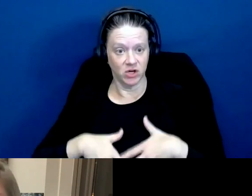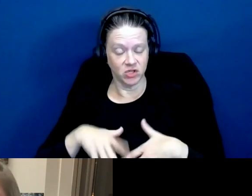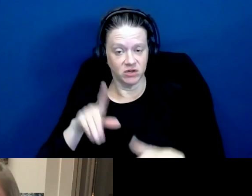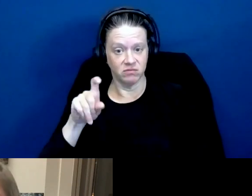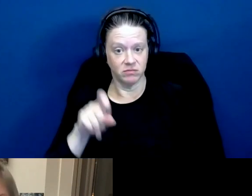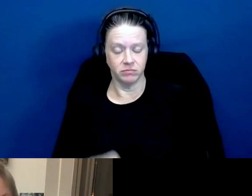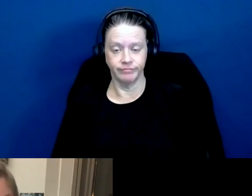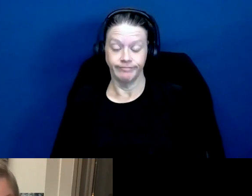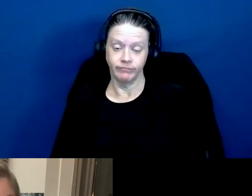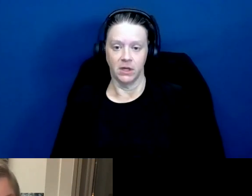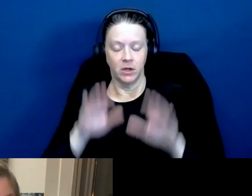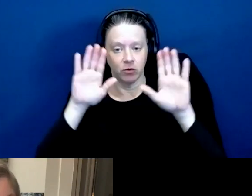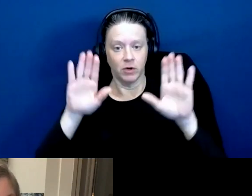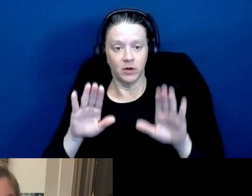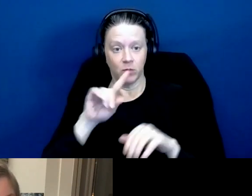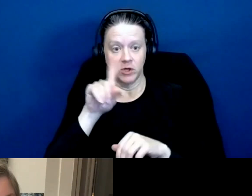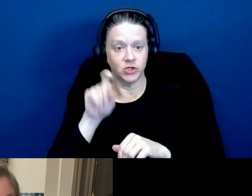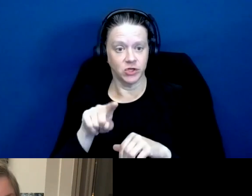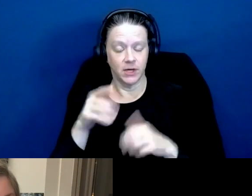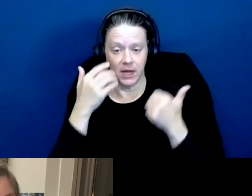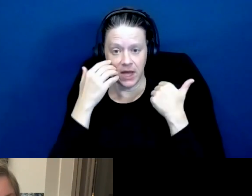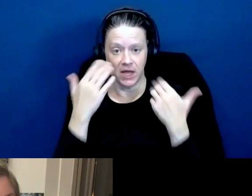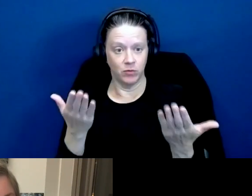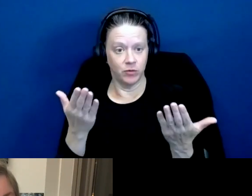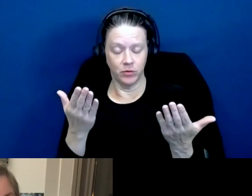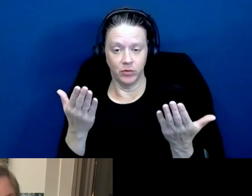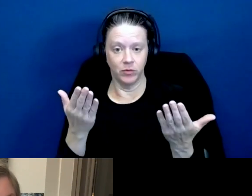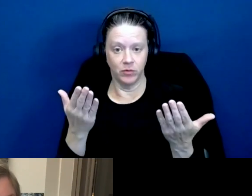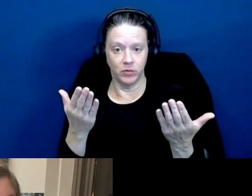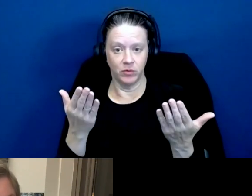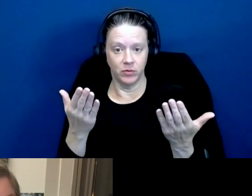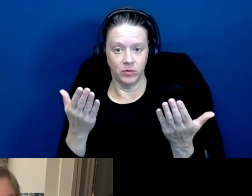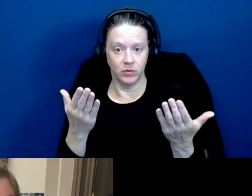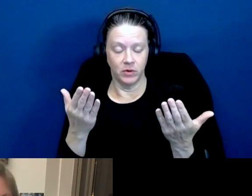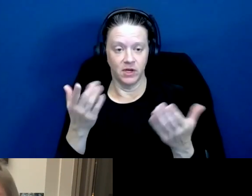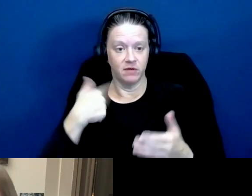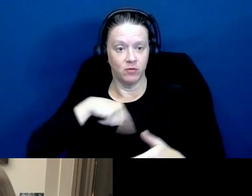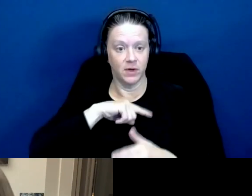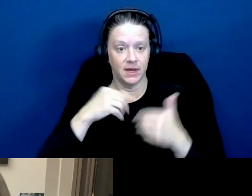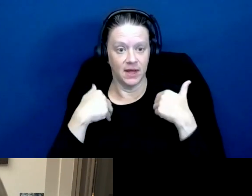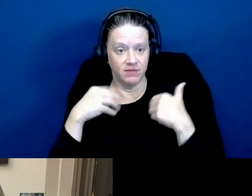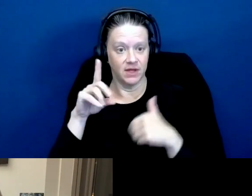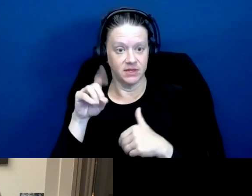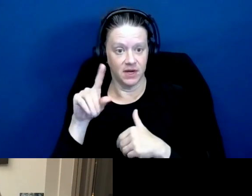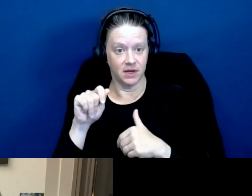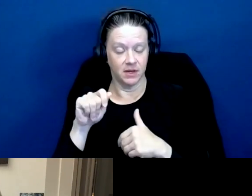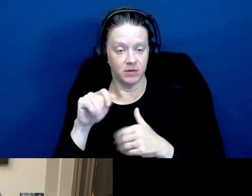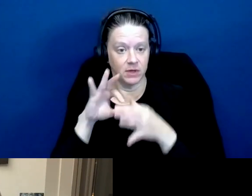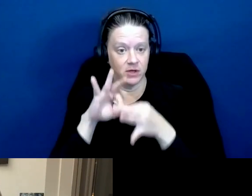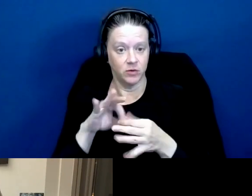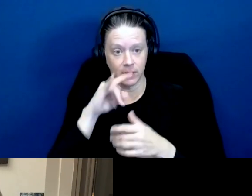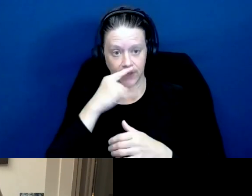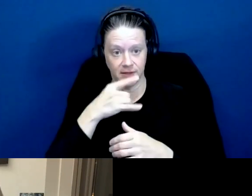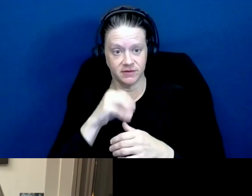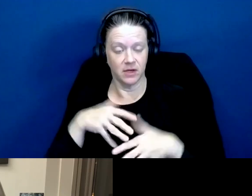Great question. I don't know that there is data on kids and depression. We